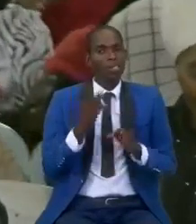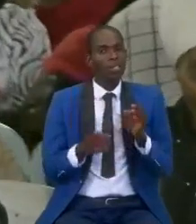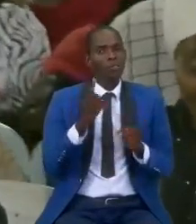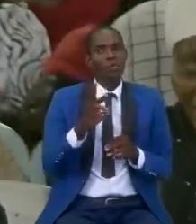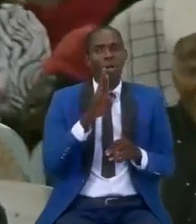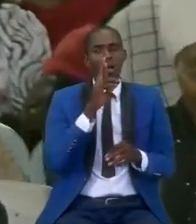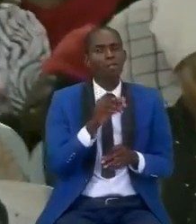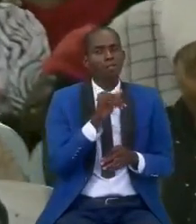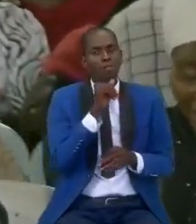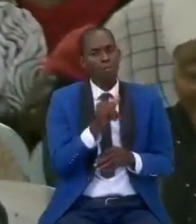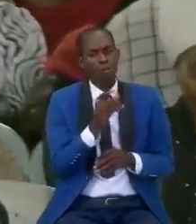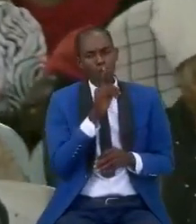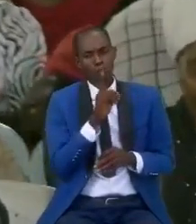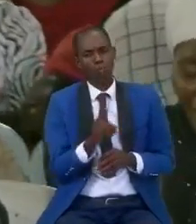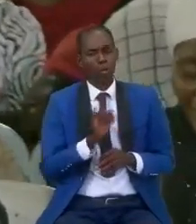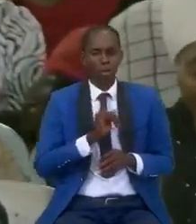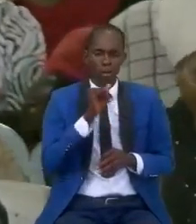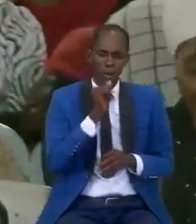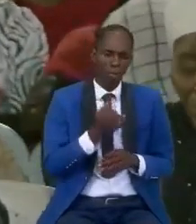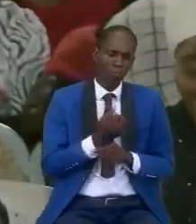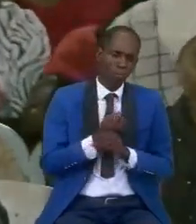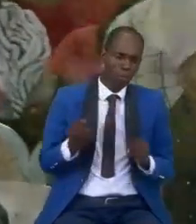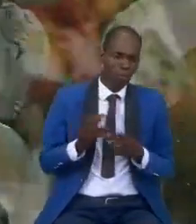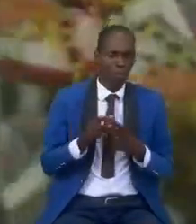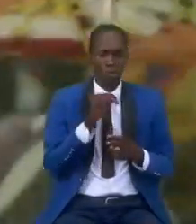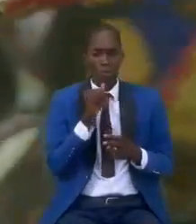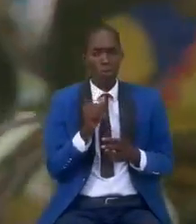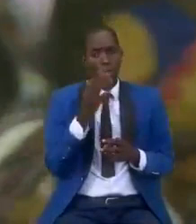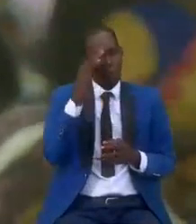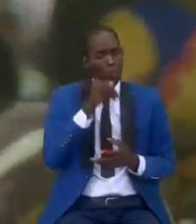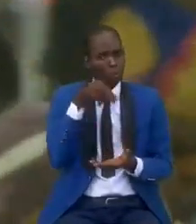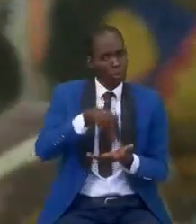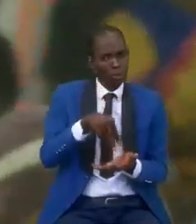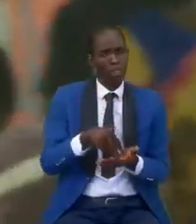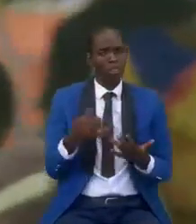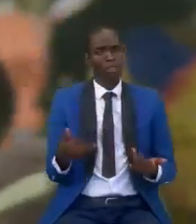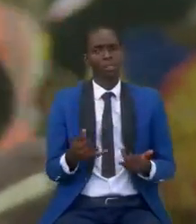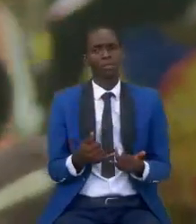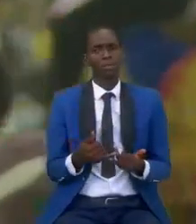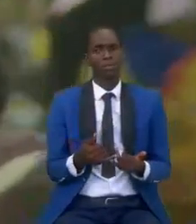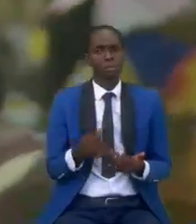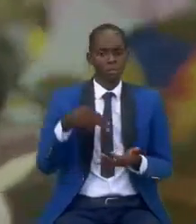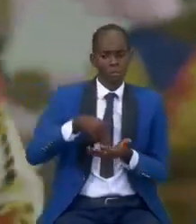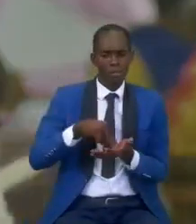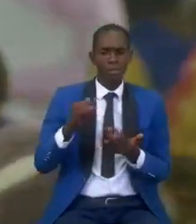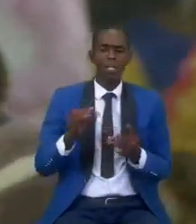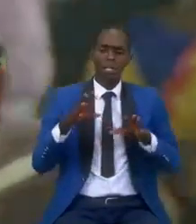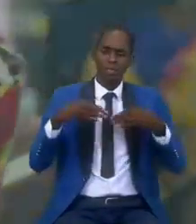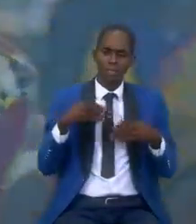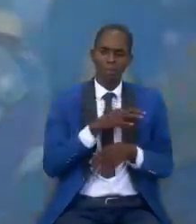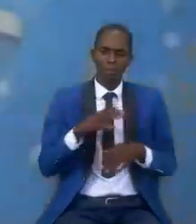well. Turn away from sin, repent of sin, believe on the Lord Jesus